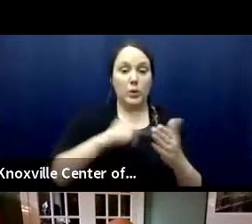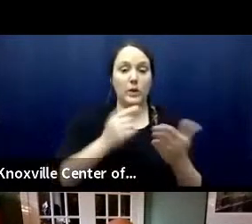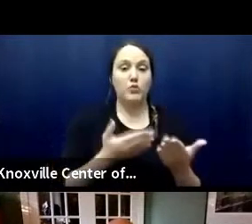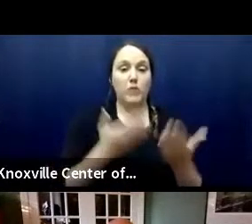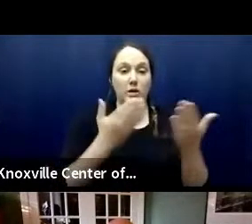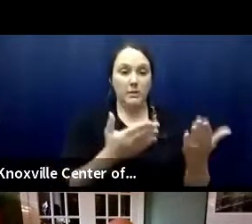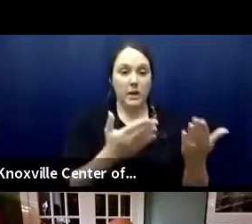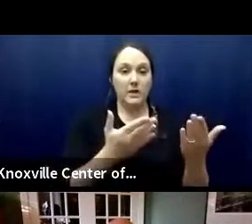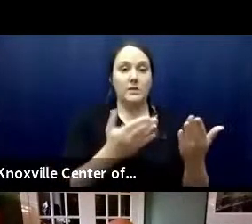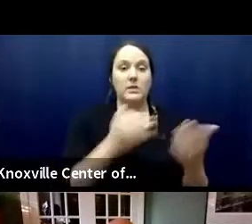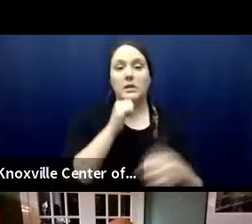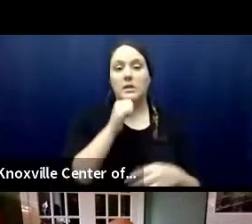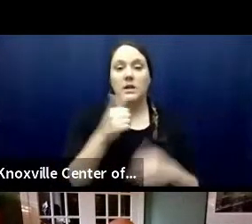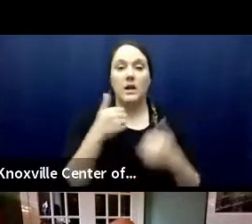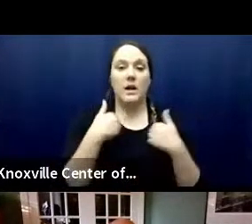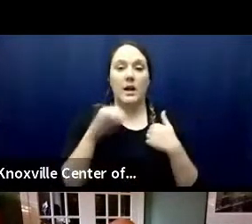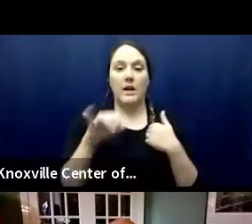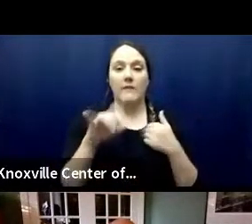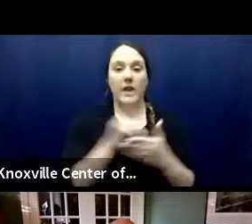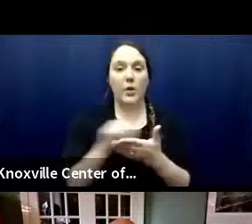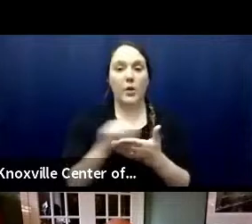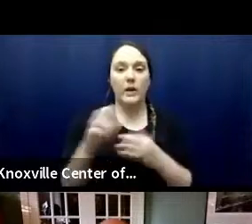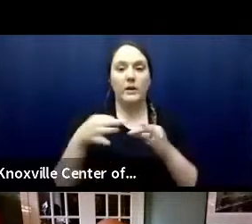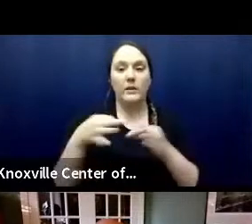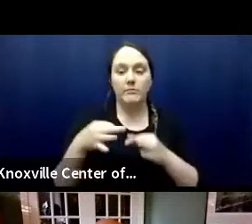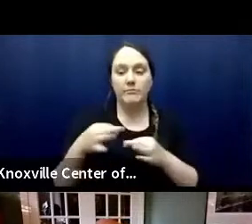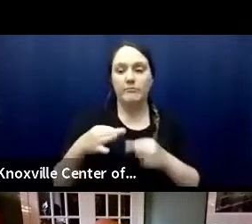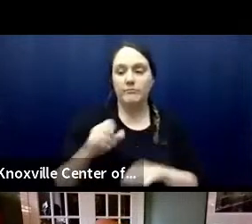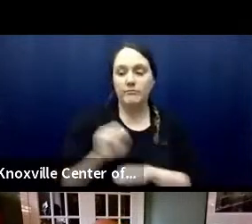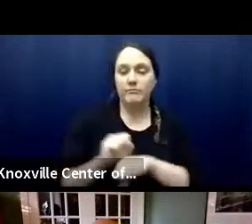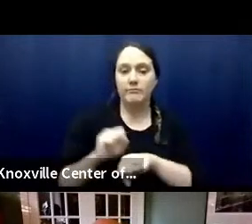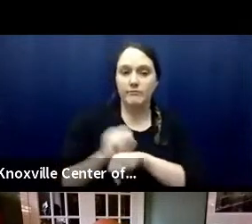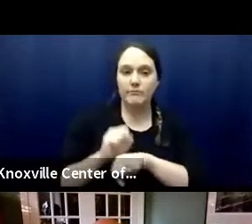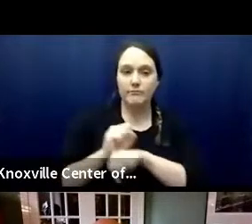and not have that week of detail work and all of that stuff?